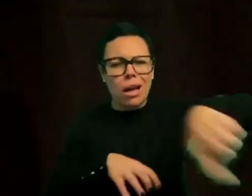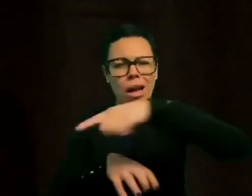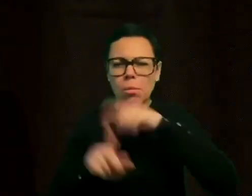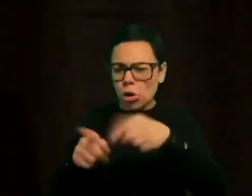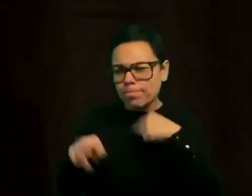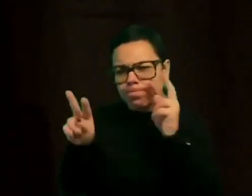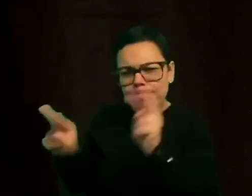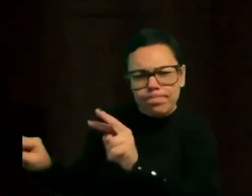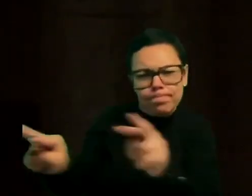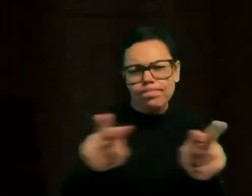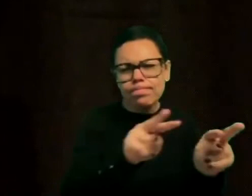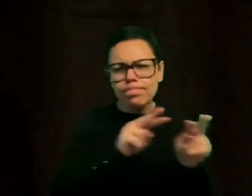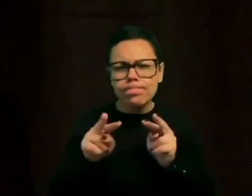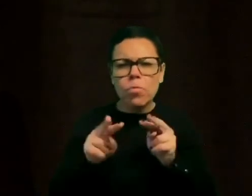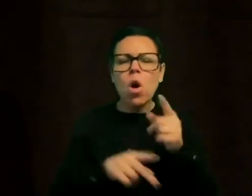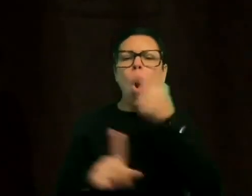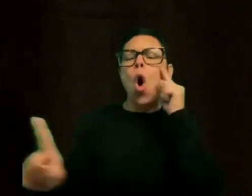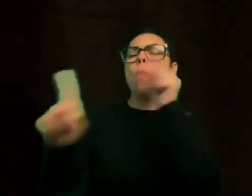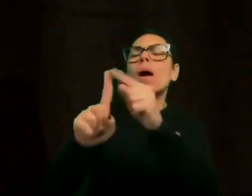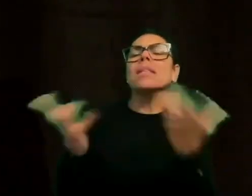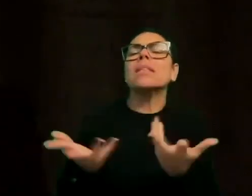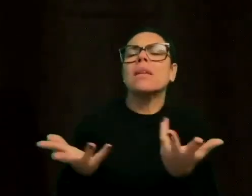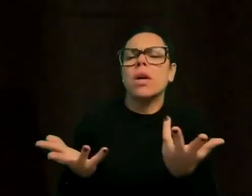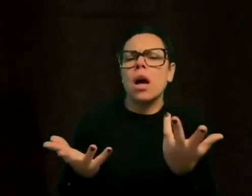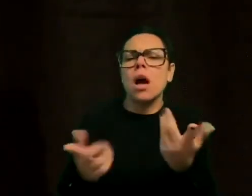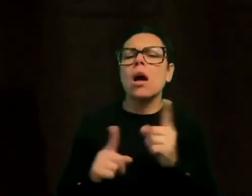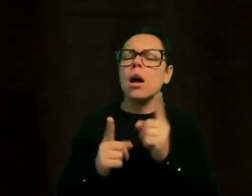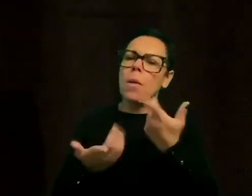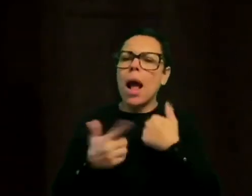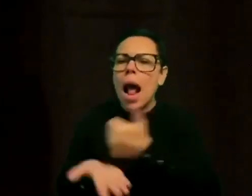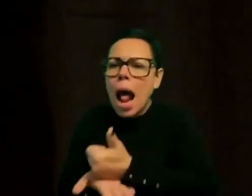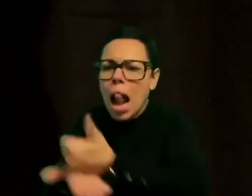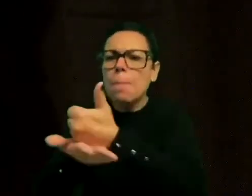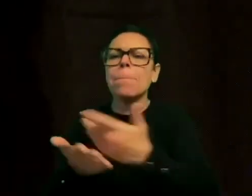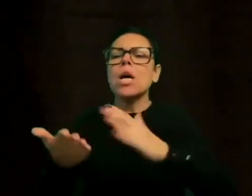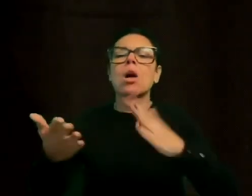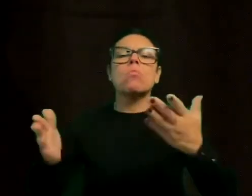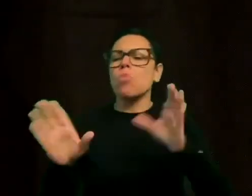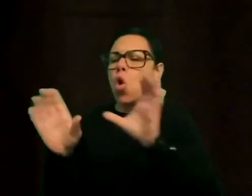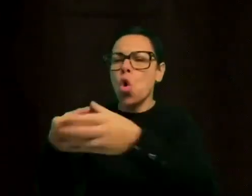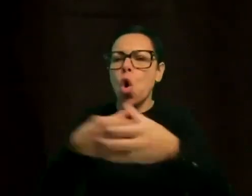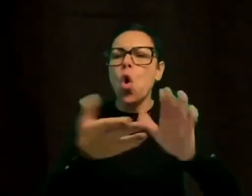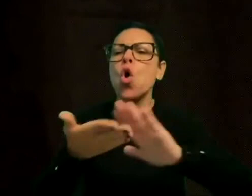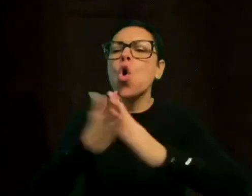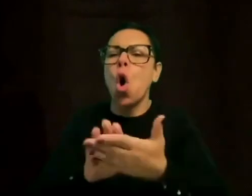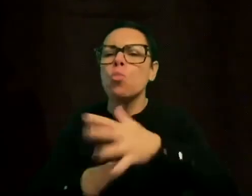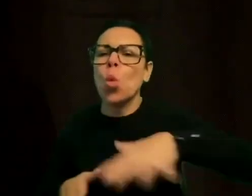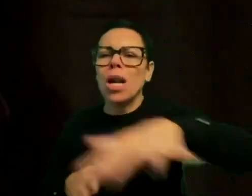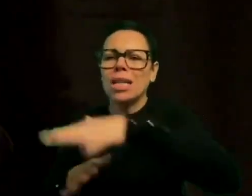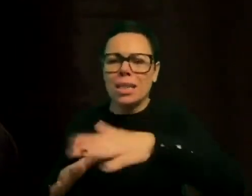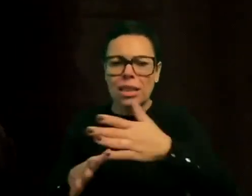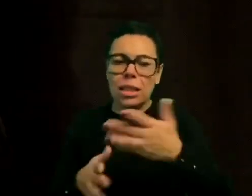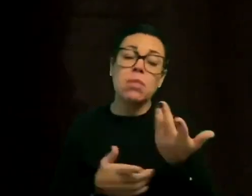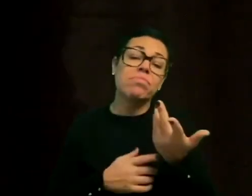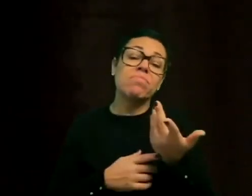the community's goals and to serve the citizens rather than on how much you spend, let's say. And